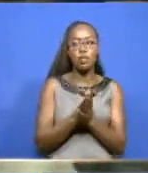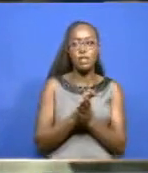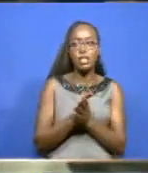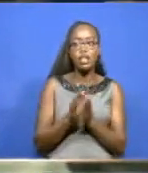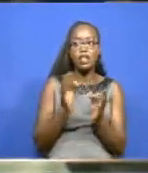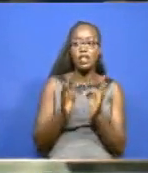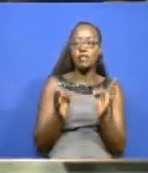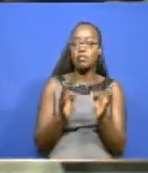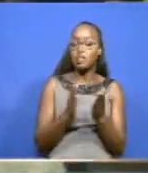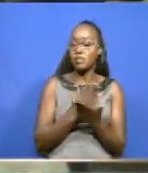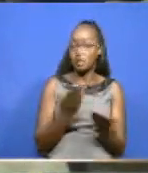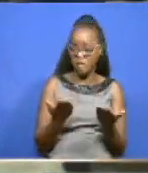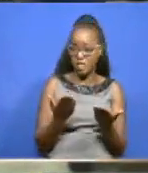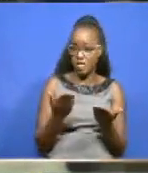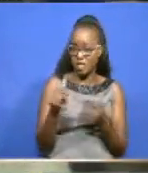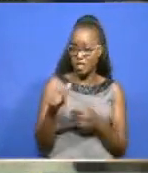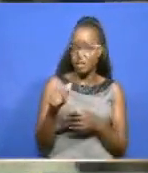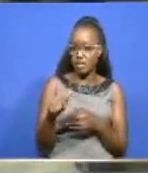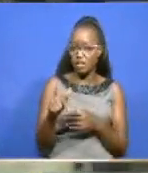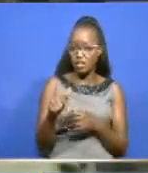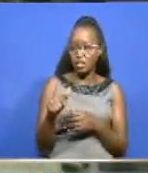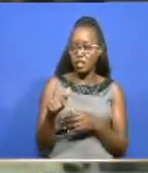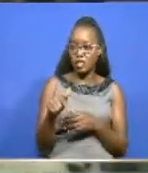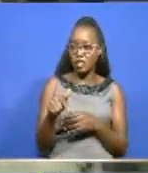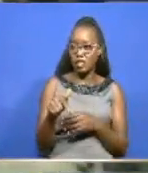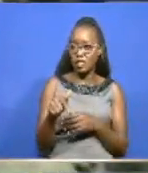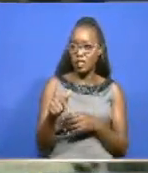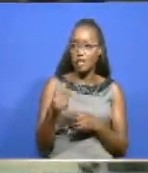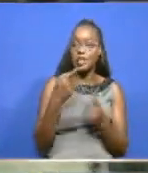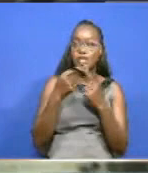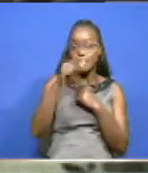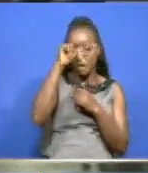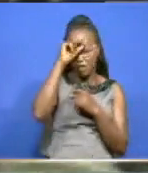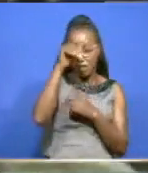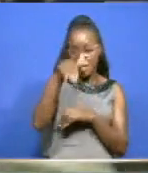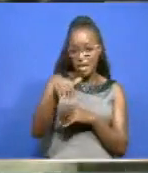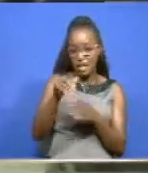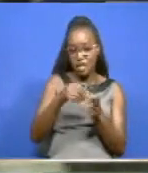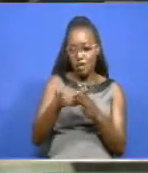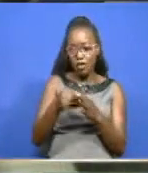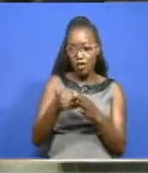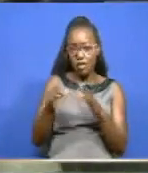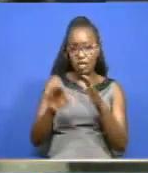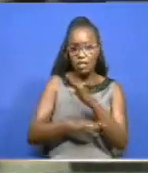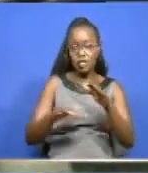hili, kwa mki kuambia serikali mapema ama mwambie sasa